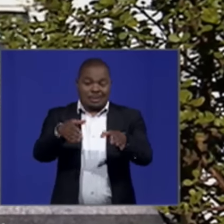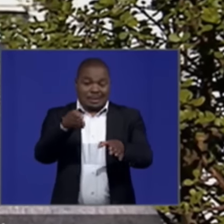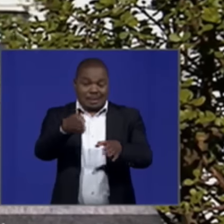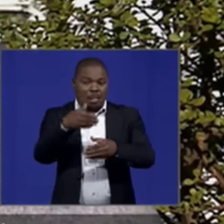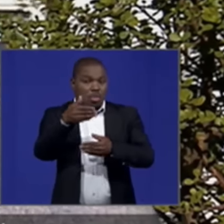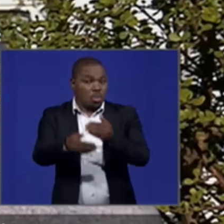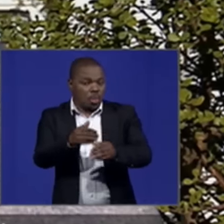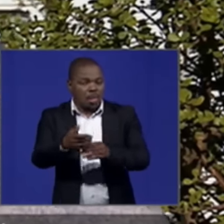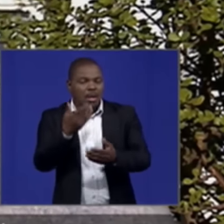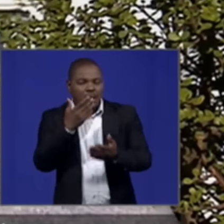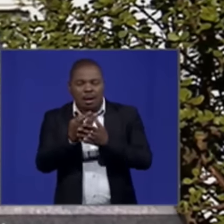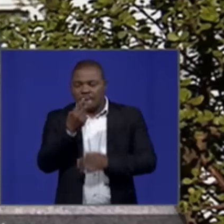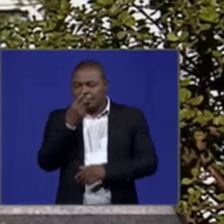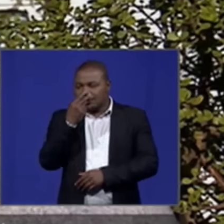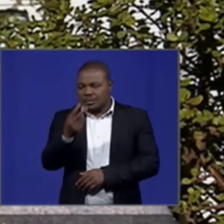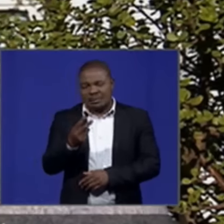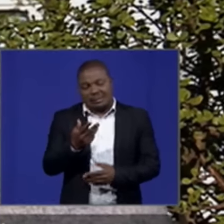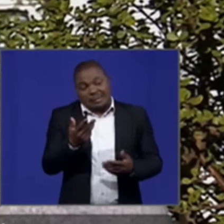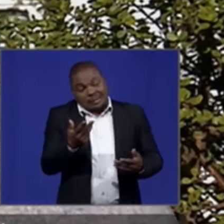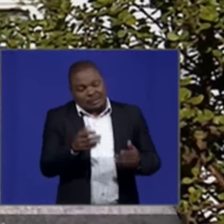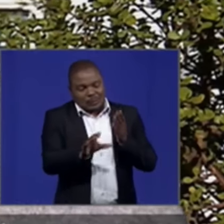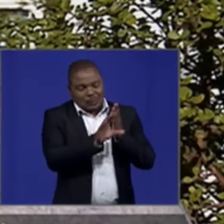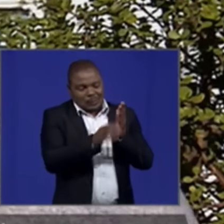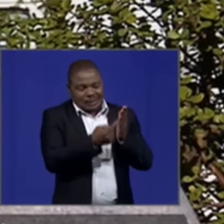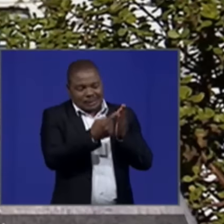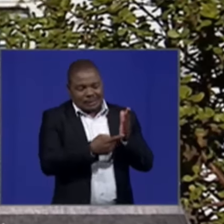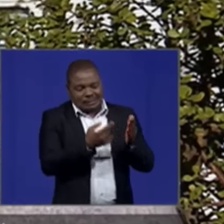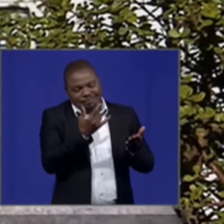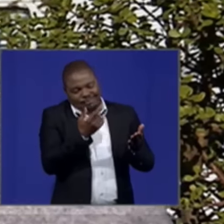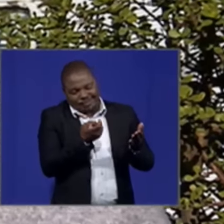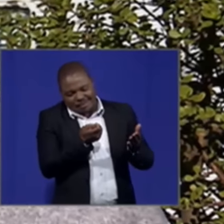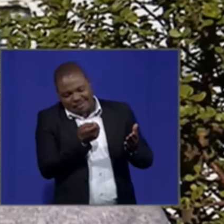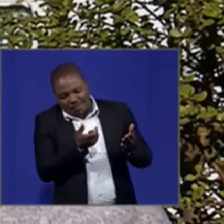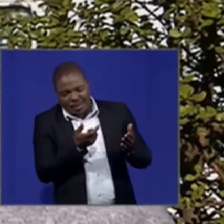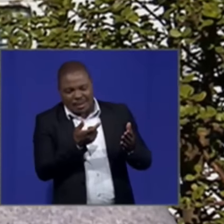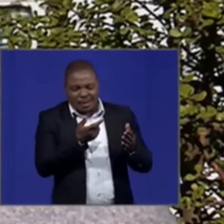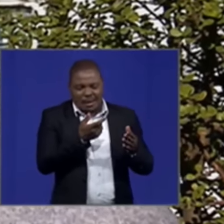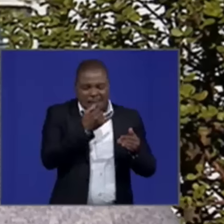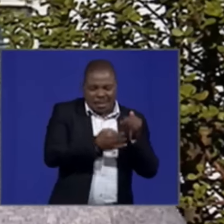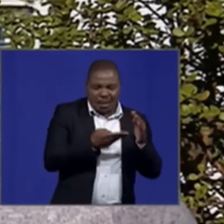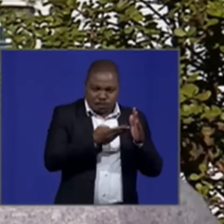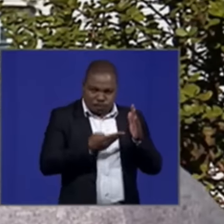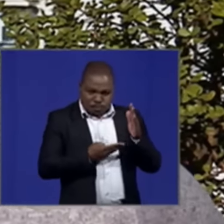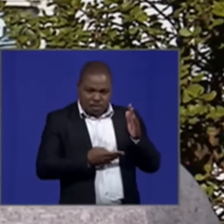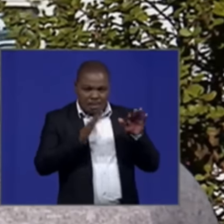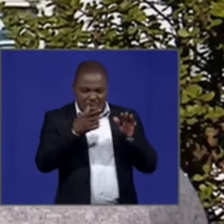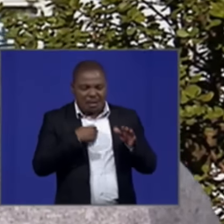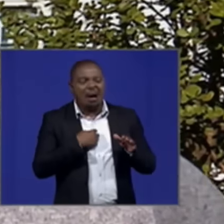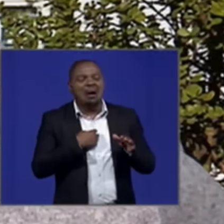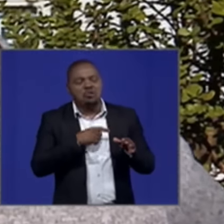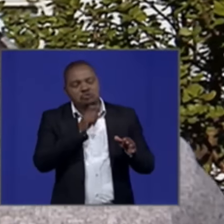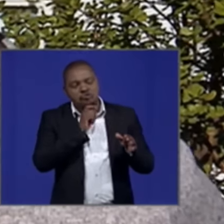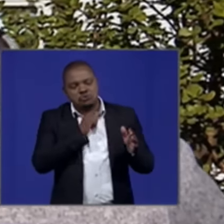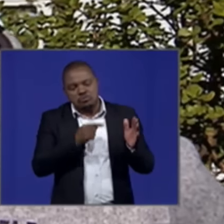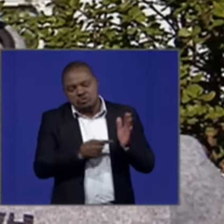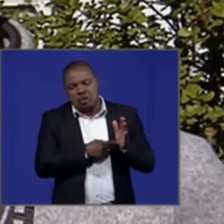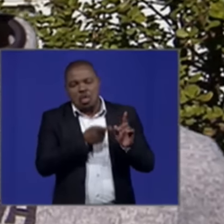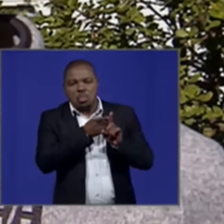there have been many loopholes in our constitution that have been exploited and taken advantage of by certain people in